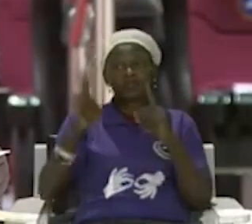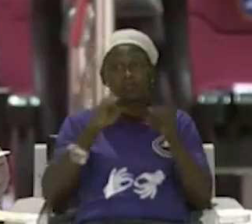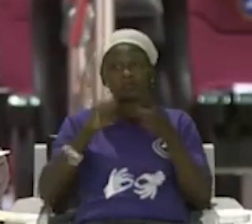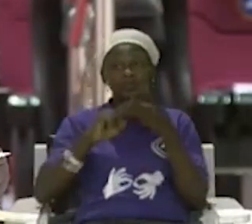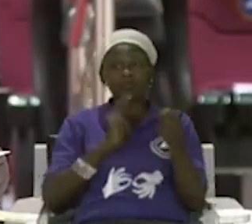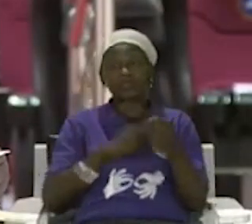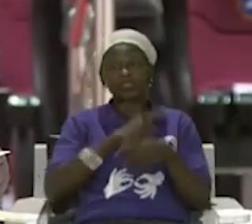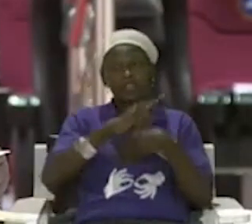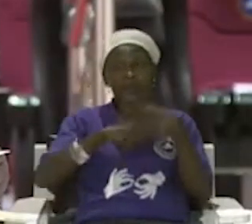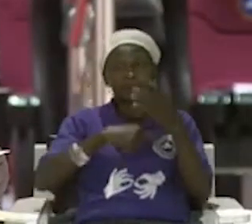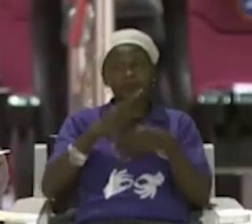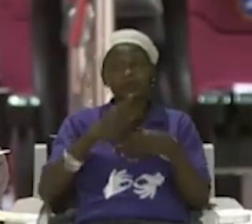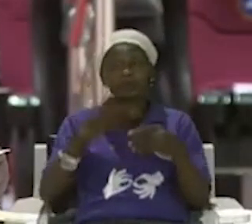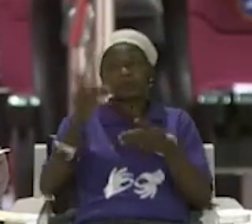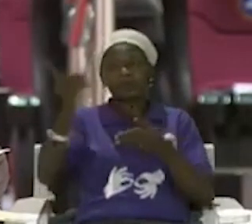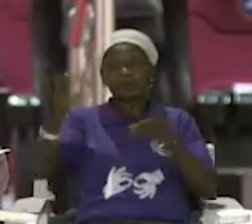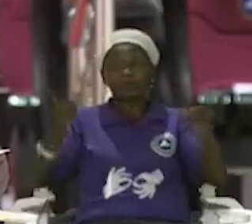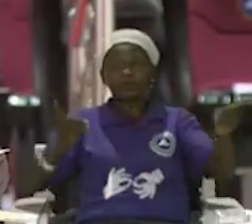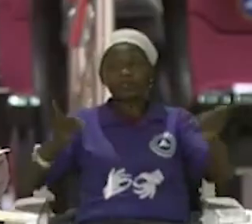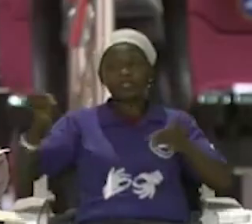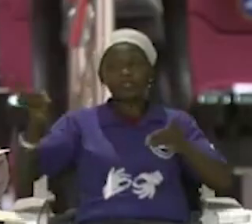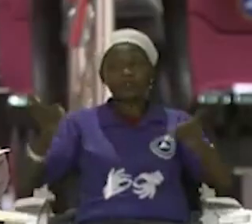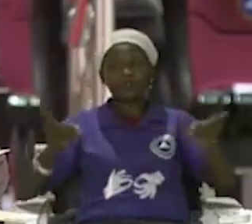about dominion